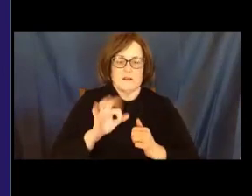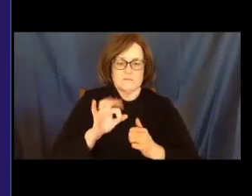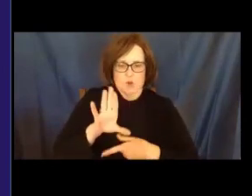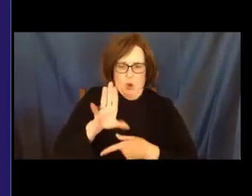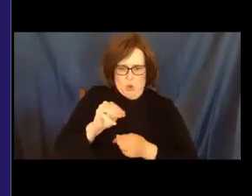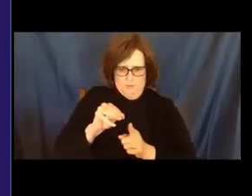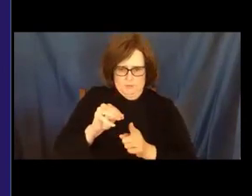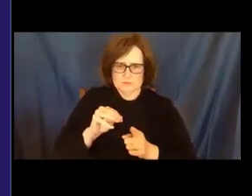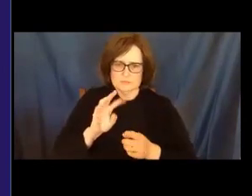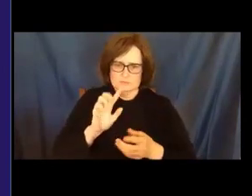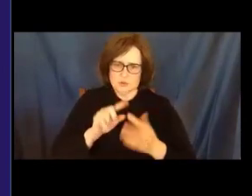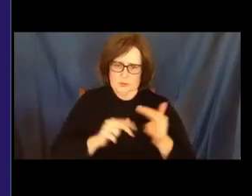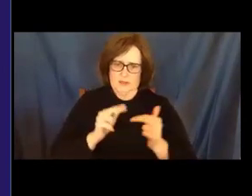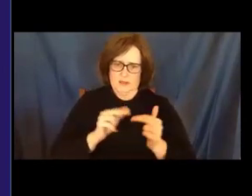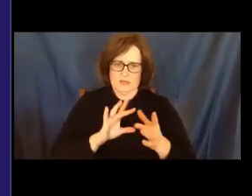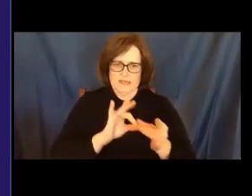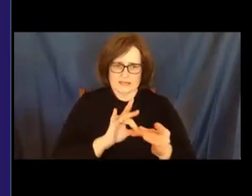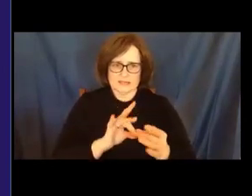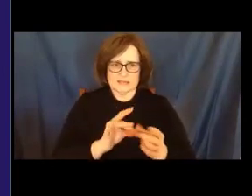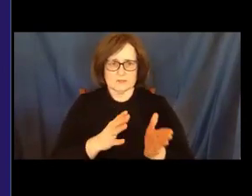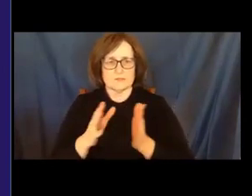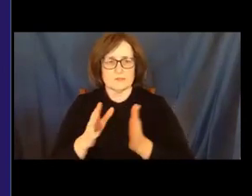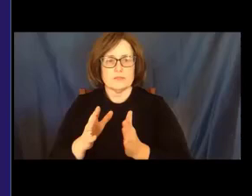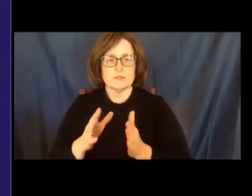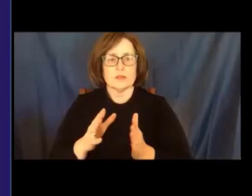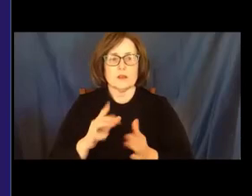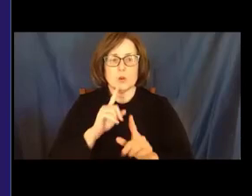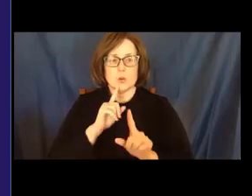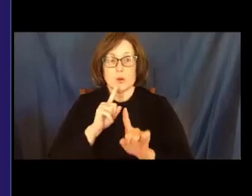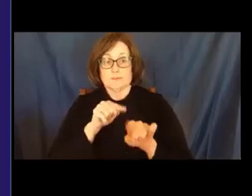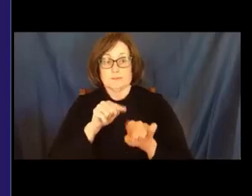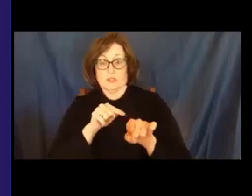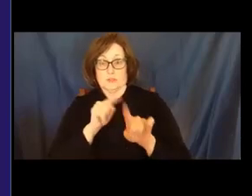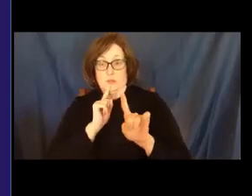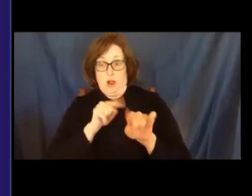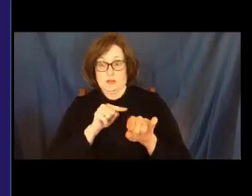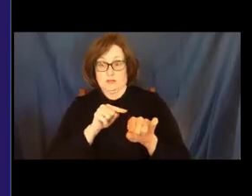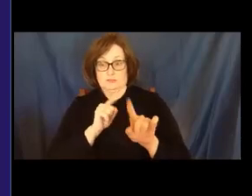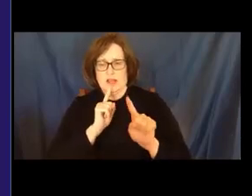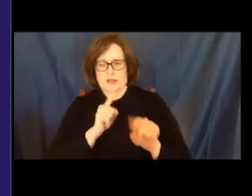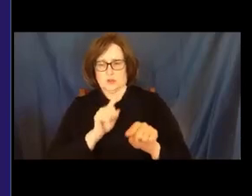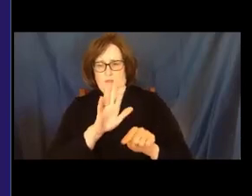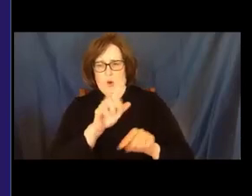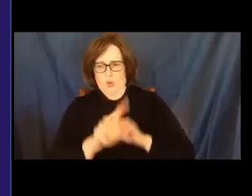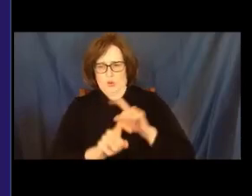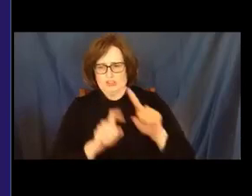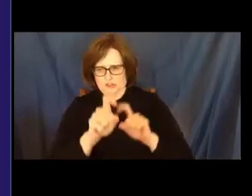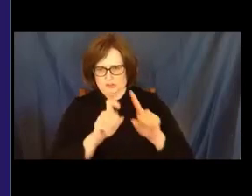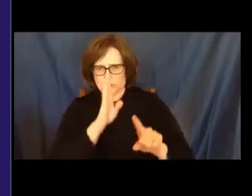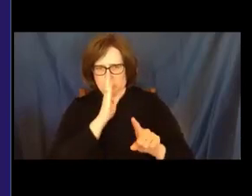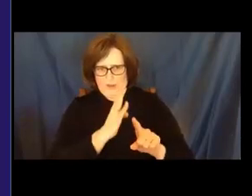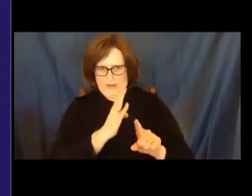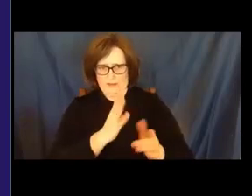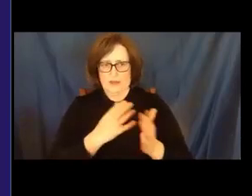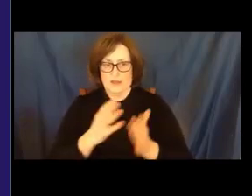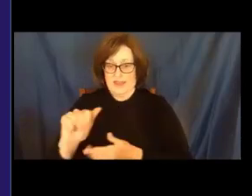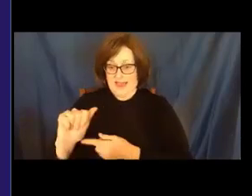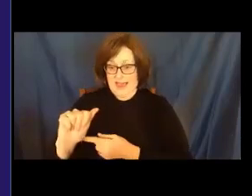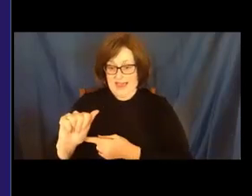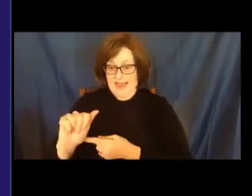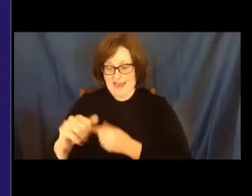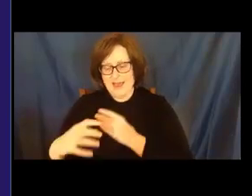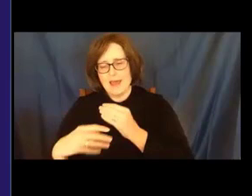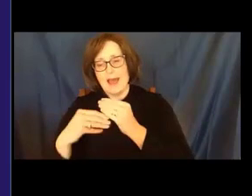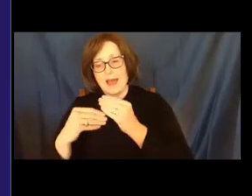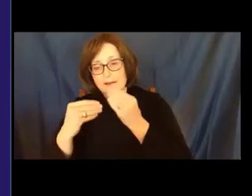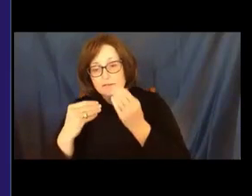of addressing the speaker's questions or concerns directly. And then A, ask questions or add information with the goal of furthering